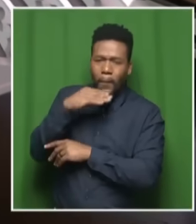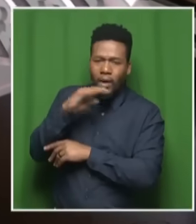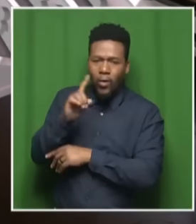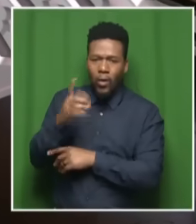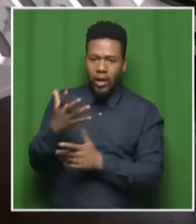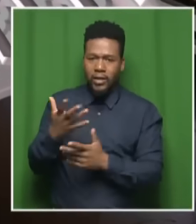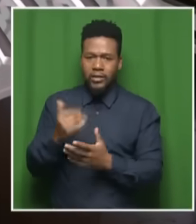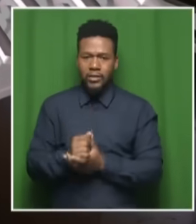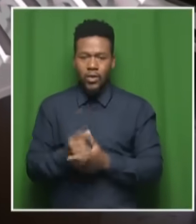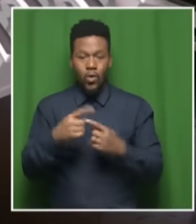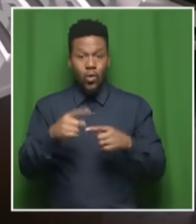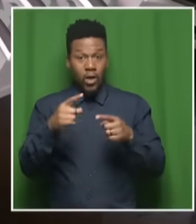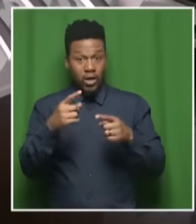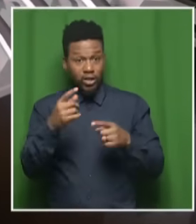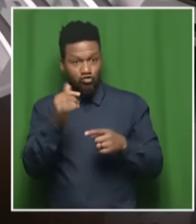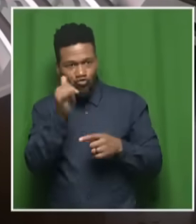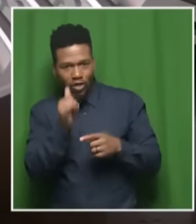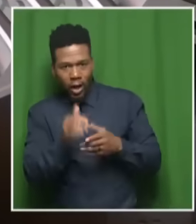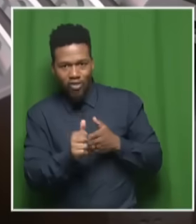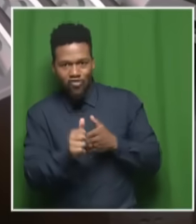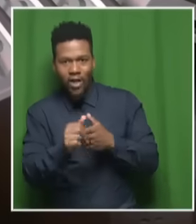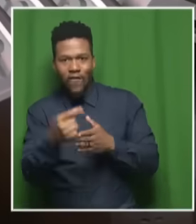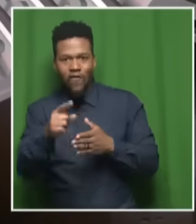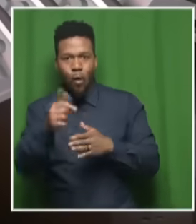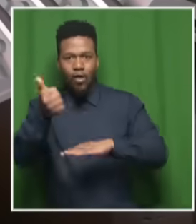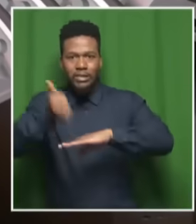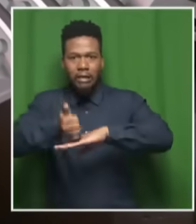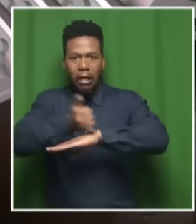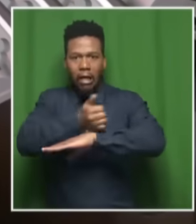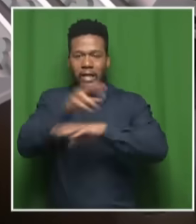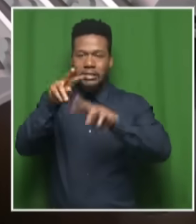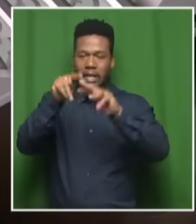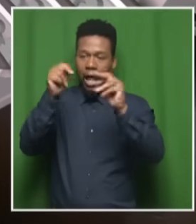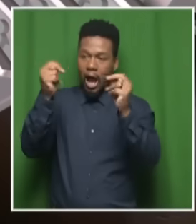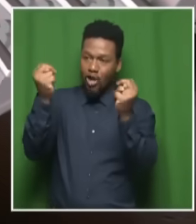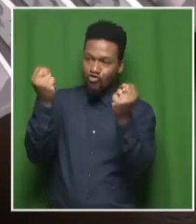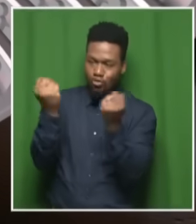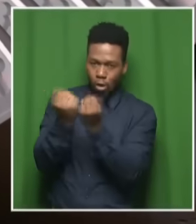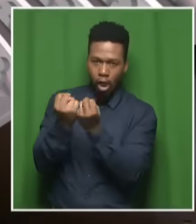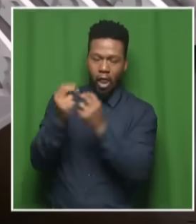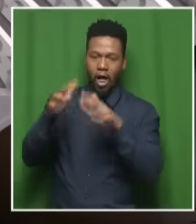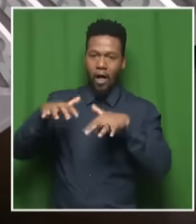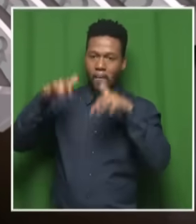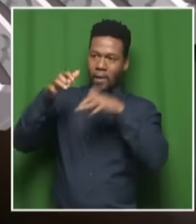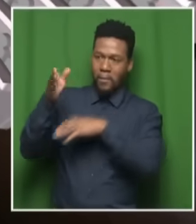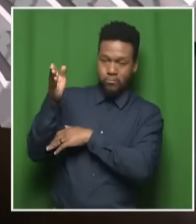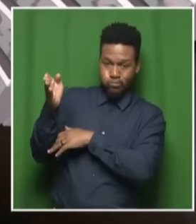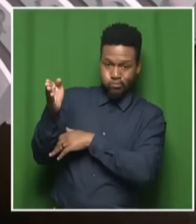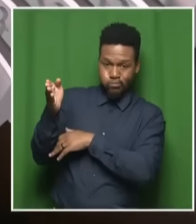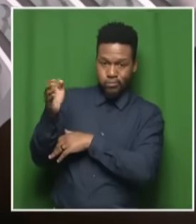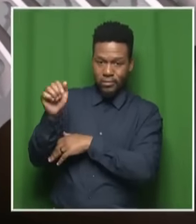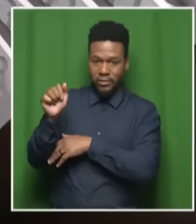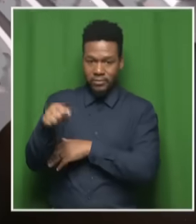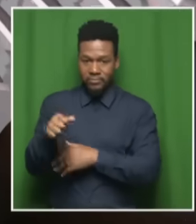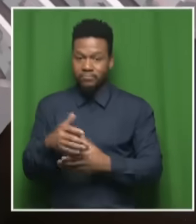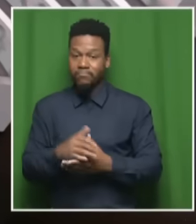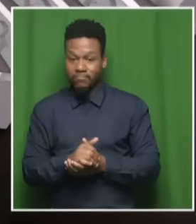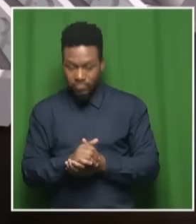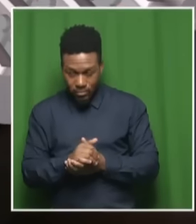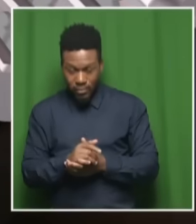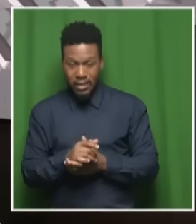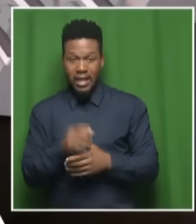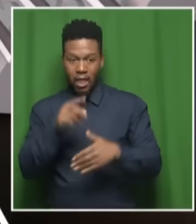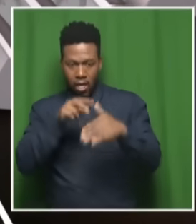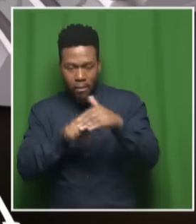We're looking at that race for the seats nationally with that turnout at 58.6%. This obviously